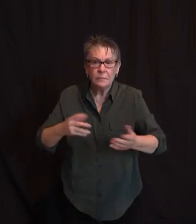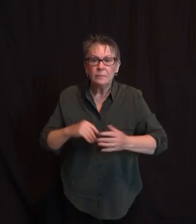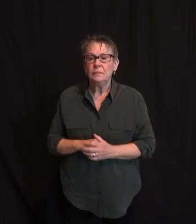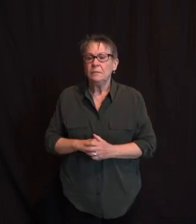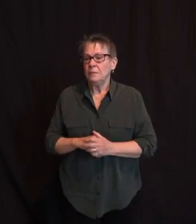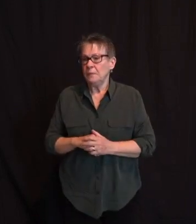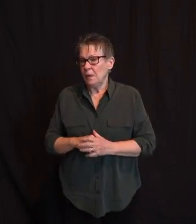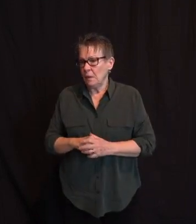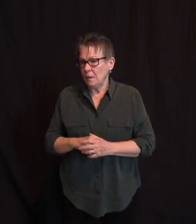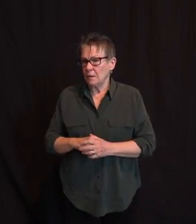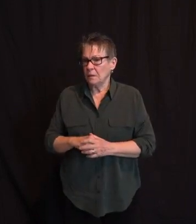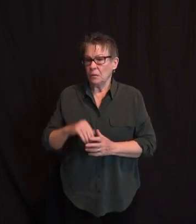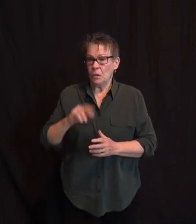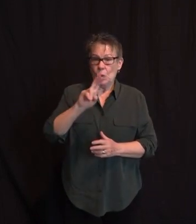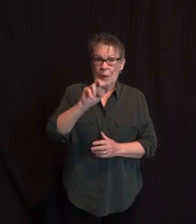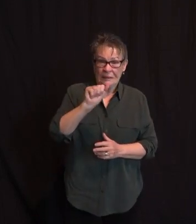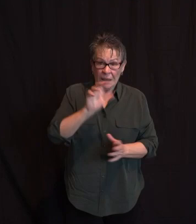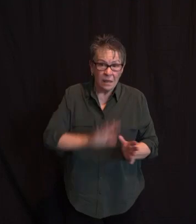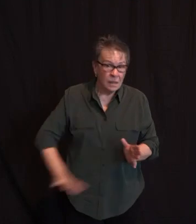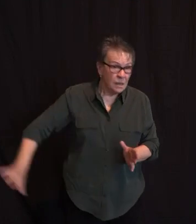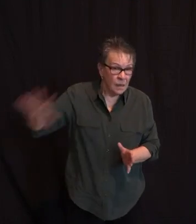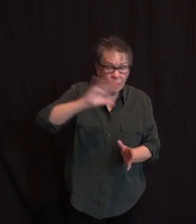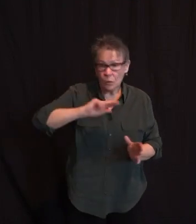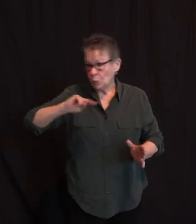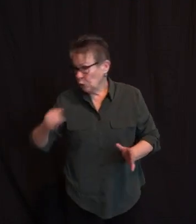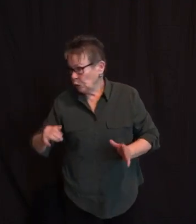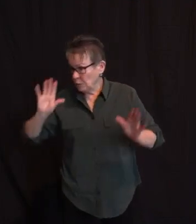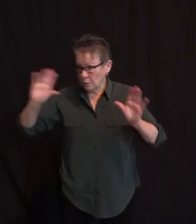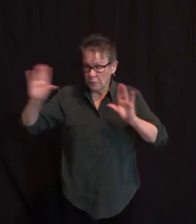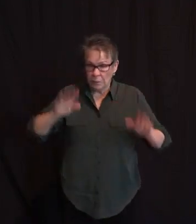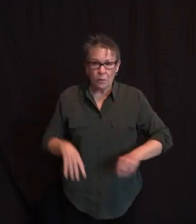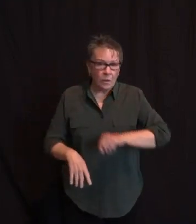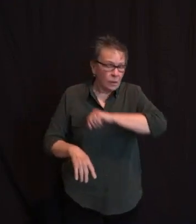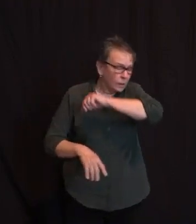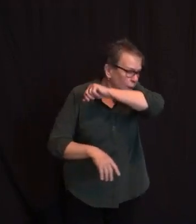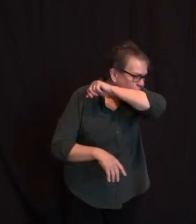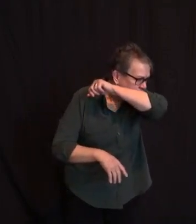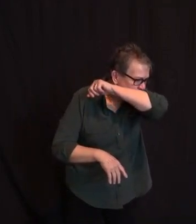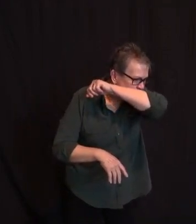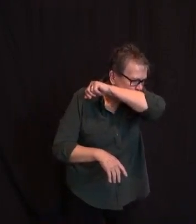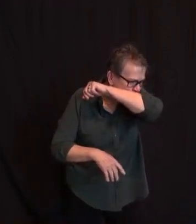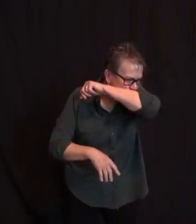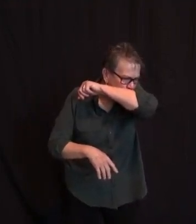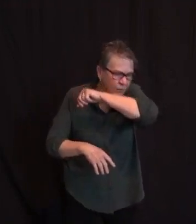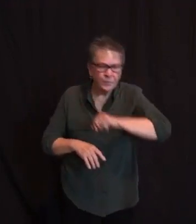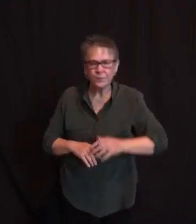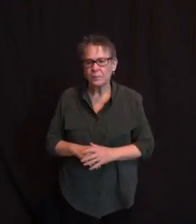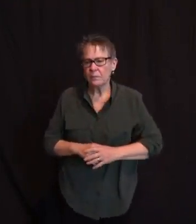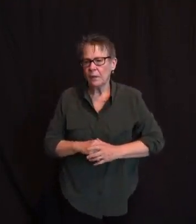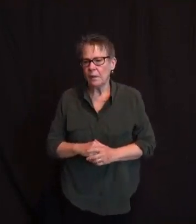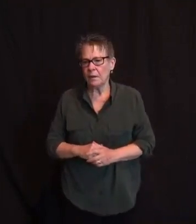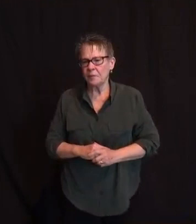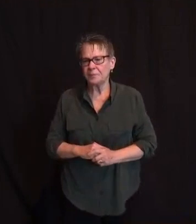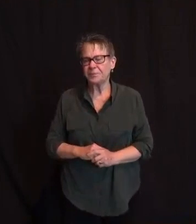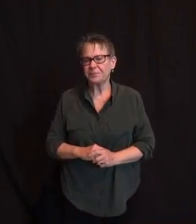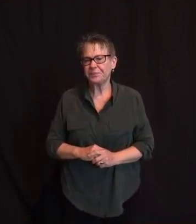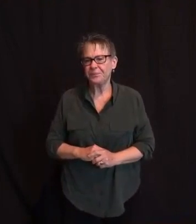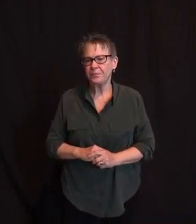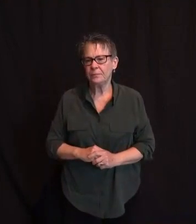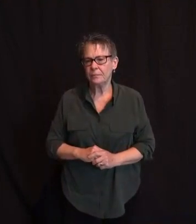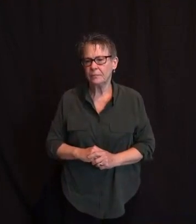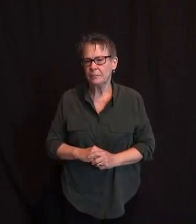better information about the deaths moving forward. Thanks, Dr. Tan. I just want to come back to supermarkets. Bless you. We're going to go to John